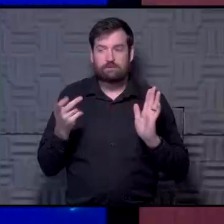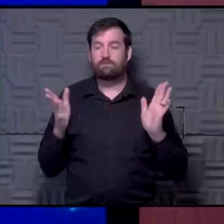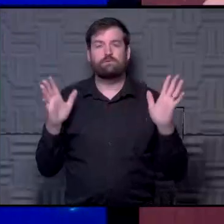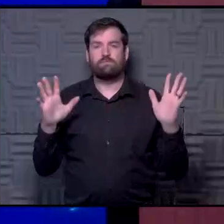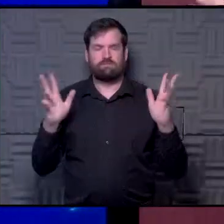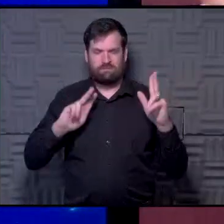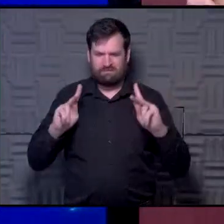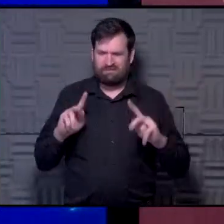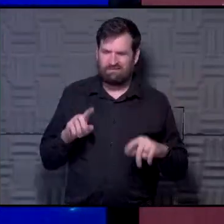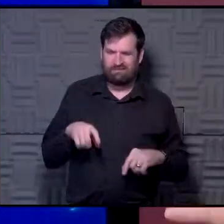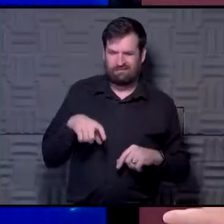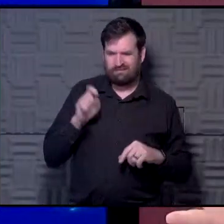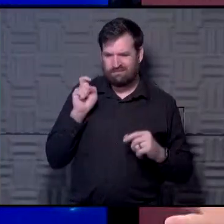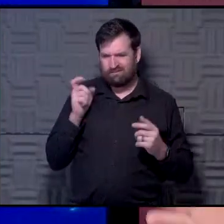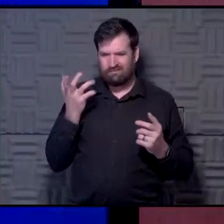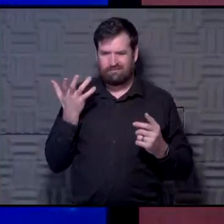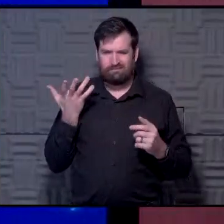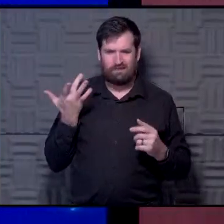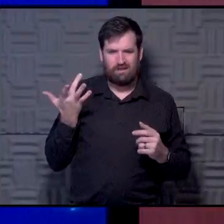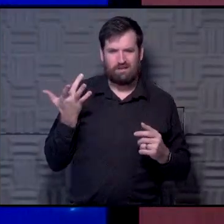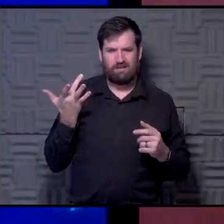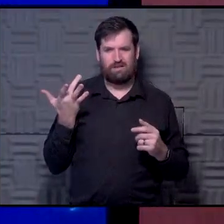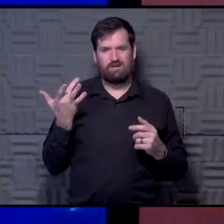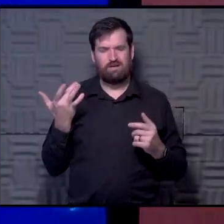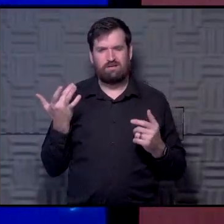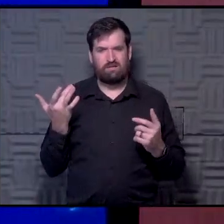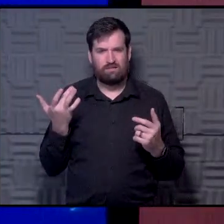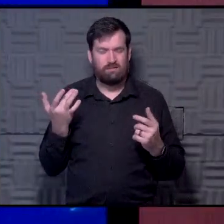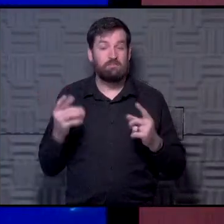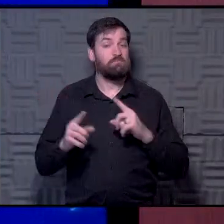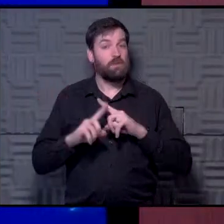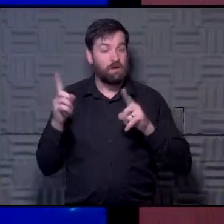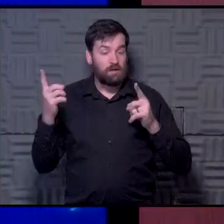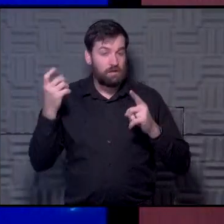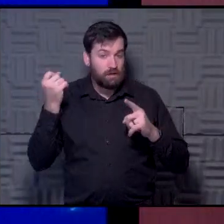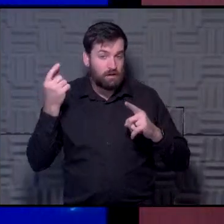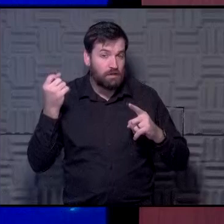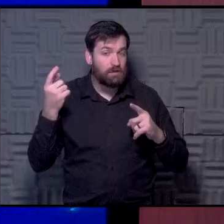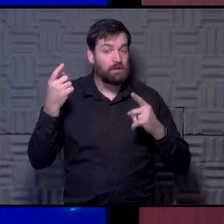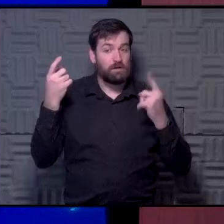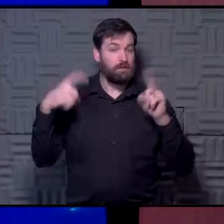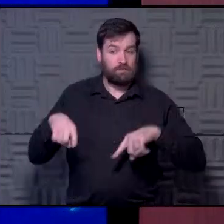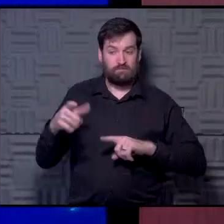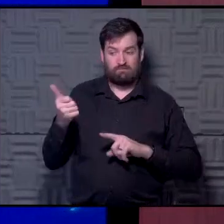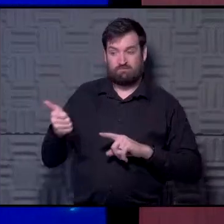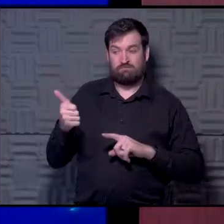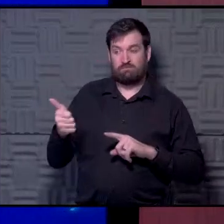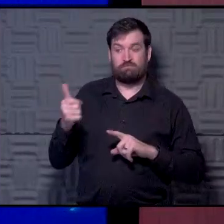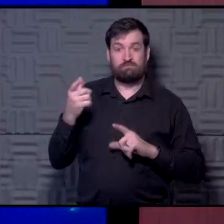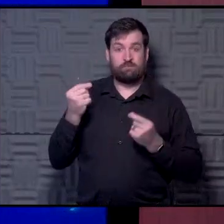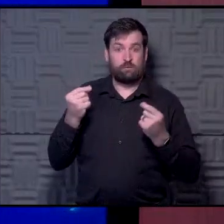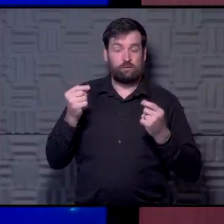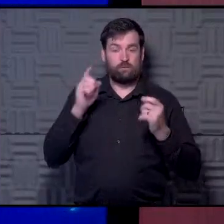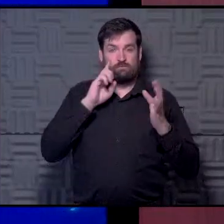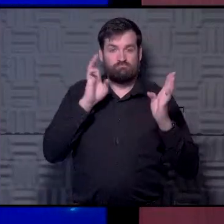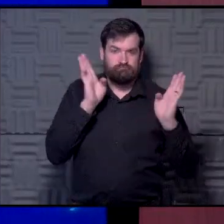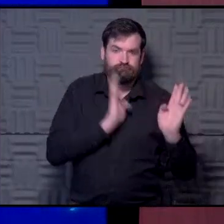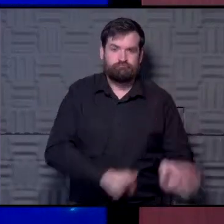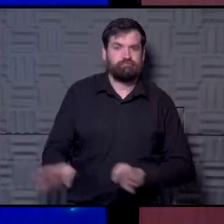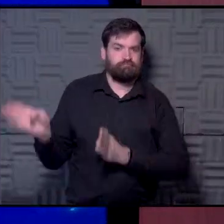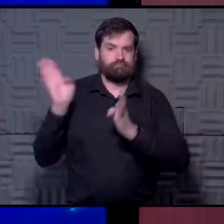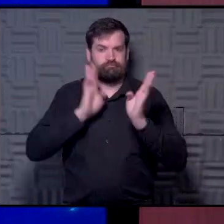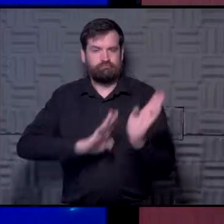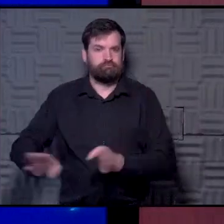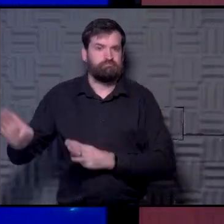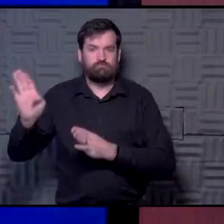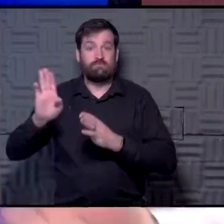scratching their heads. They don't really understand the logic around that. And so as a result, AstraZeneca has organized a trial around the half